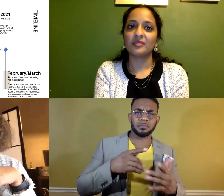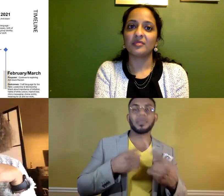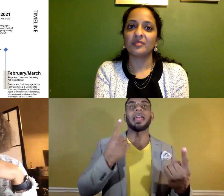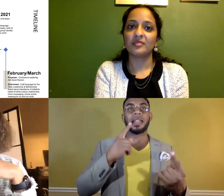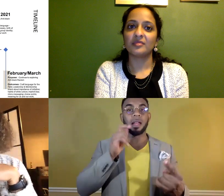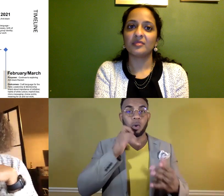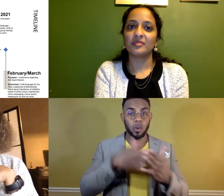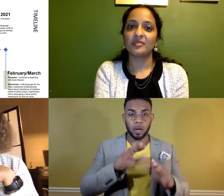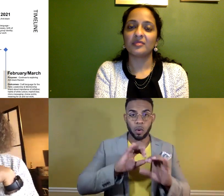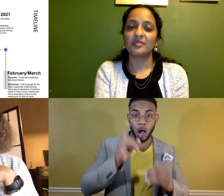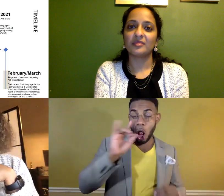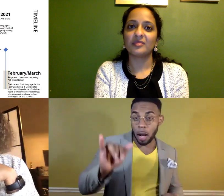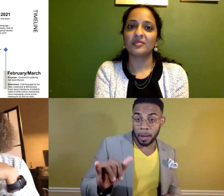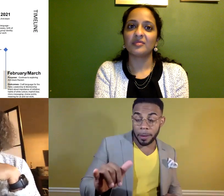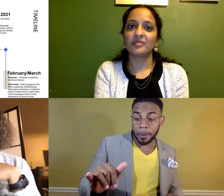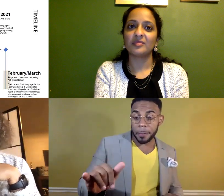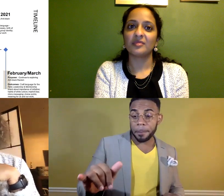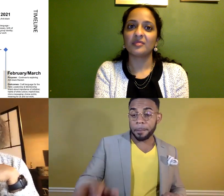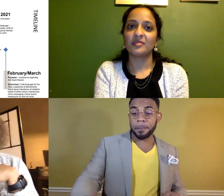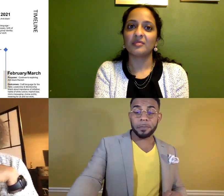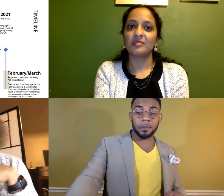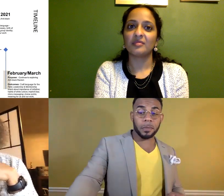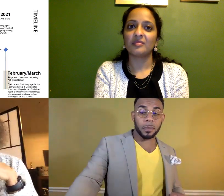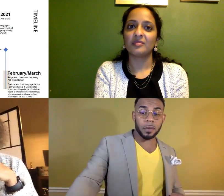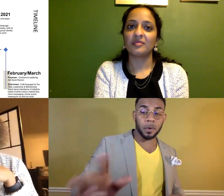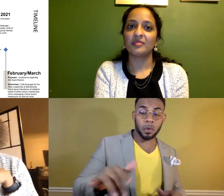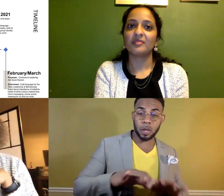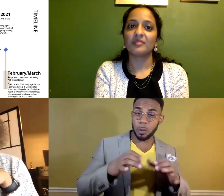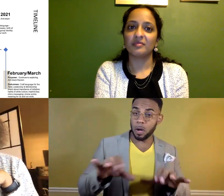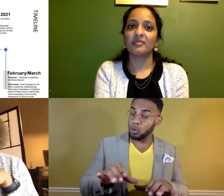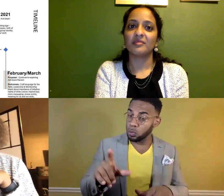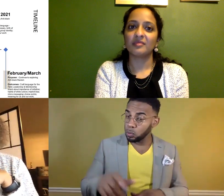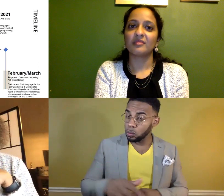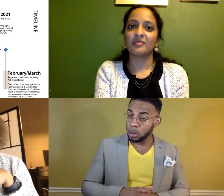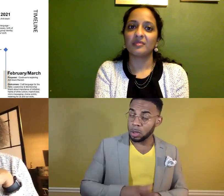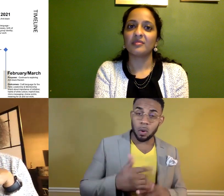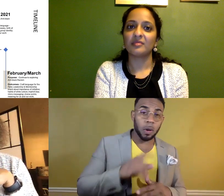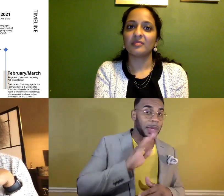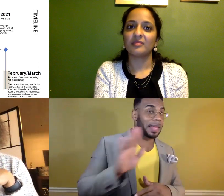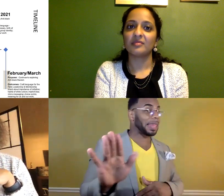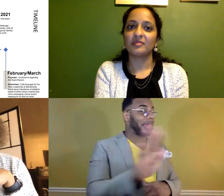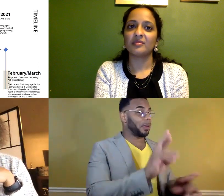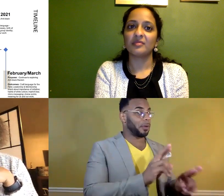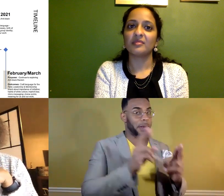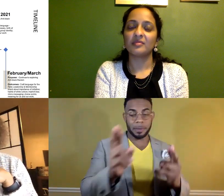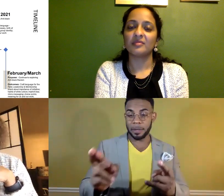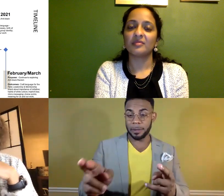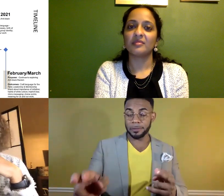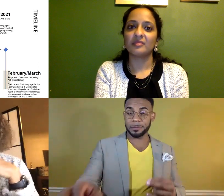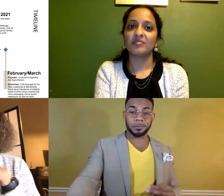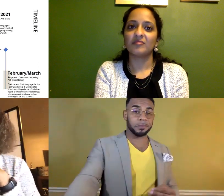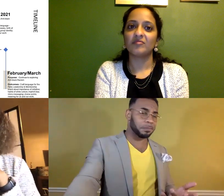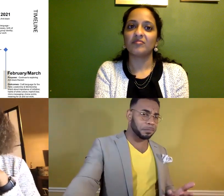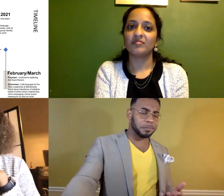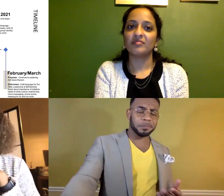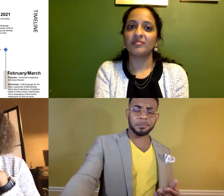look like? What should the party do? What would be their recommendations? And